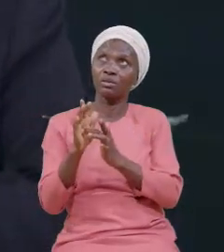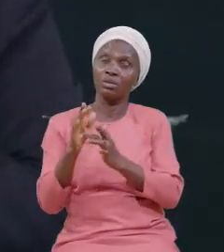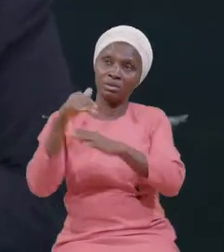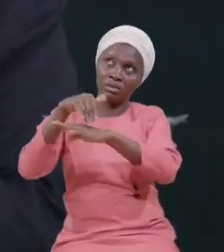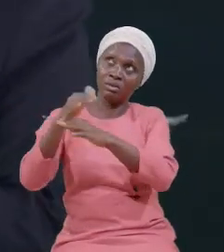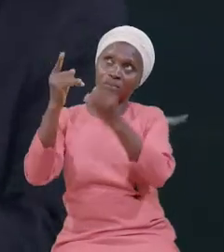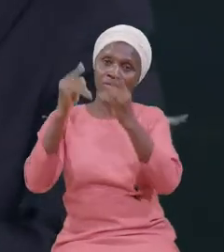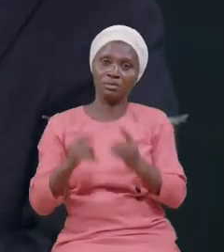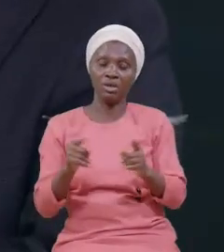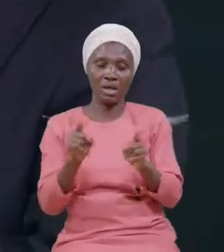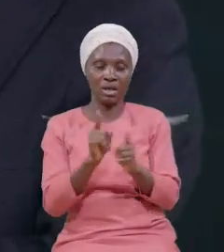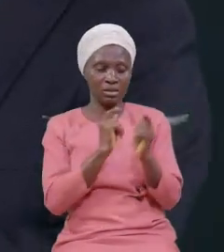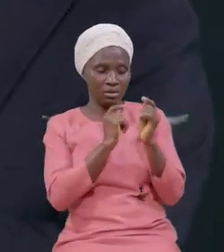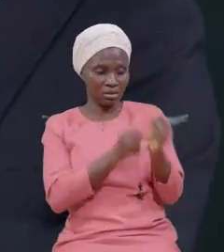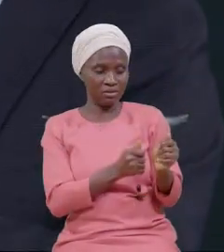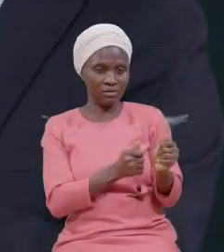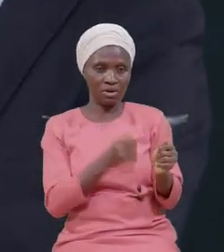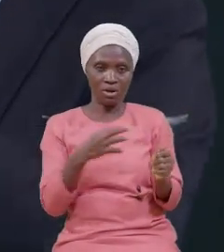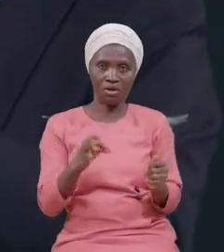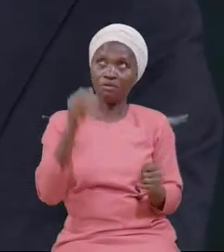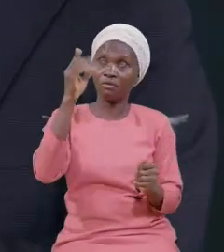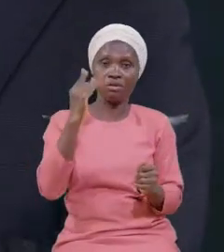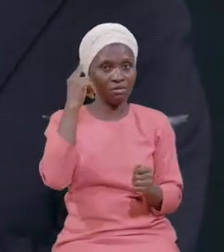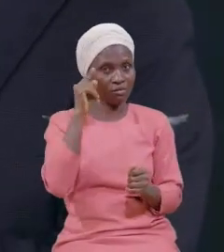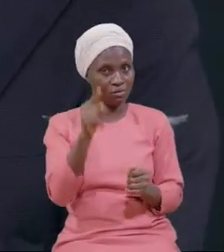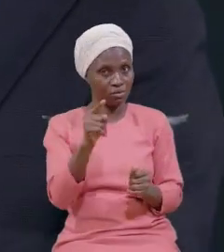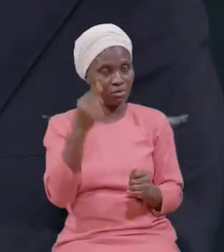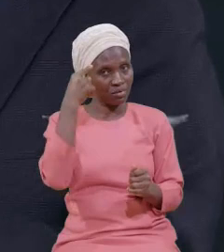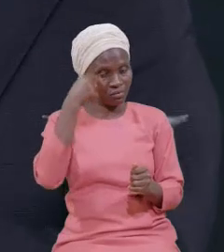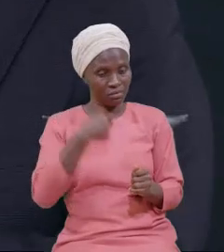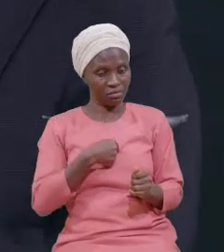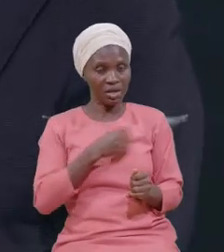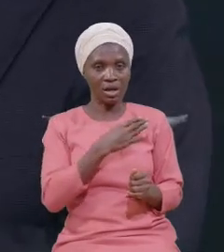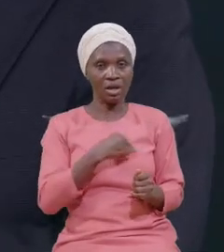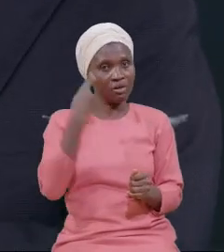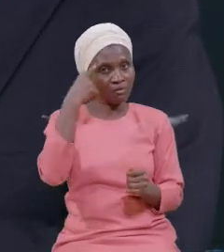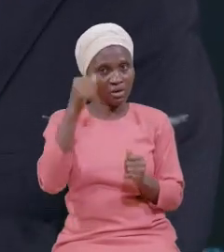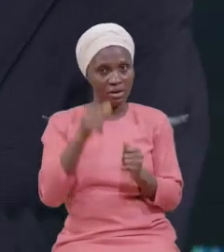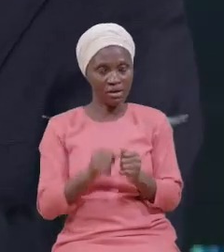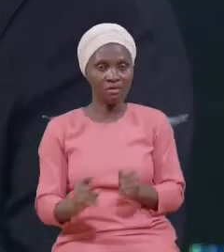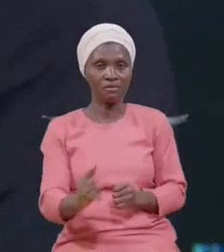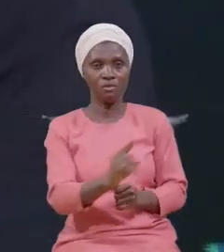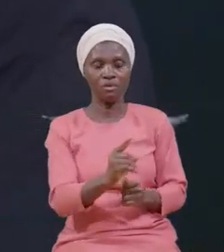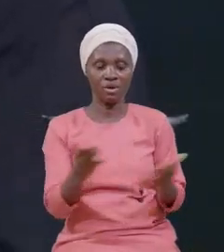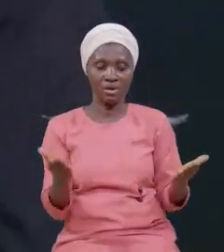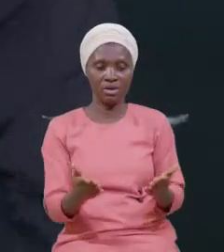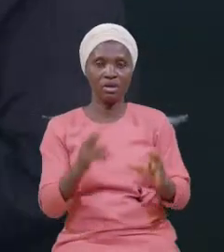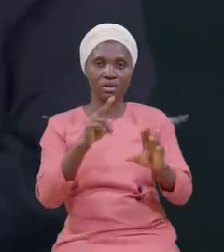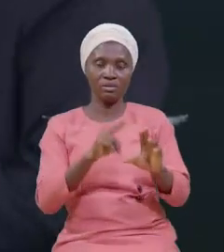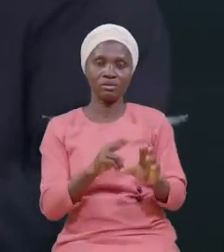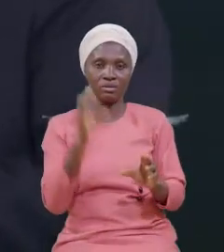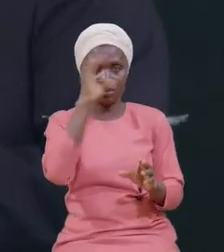of God for you, for me, for everyone seeking satisfaction. Number